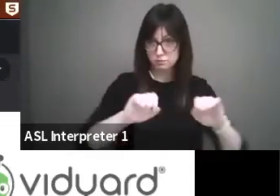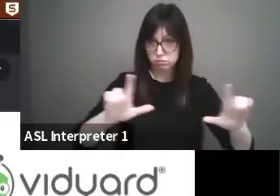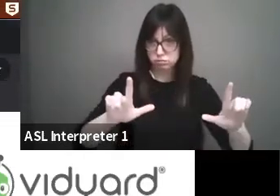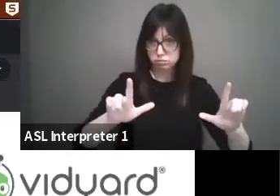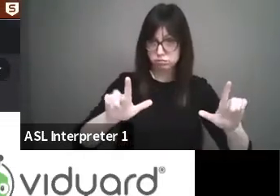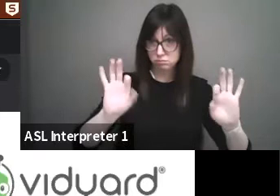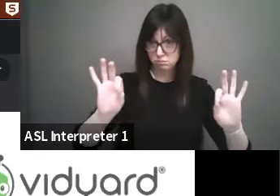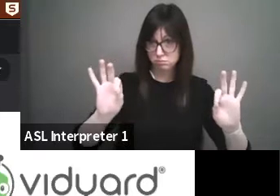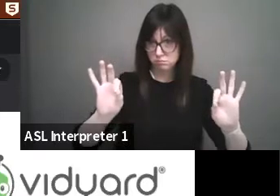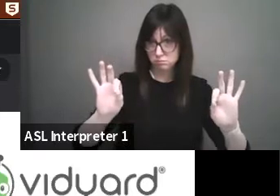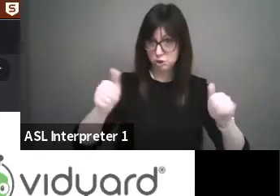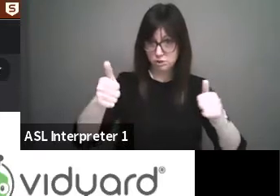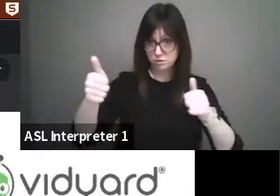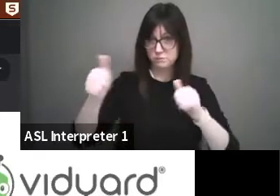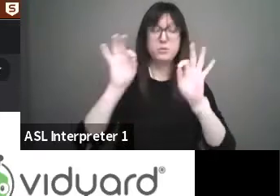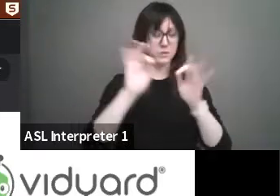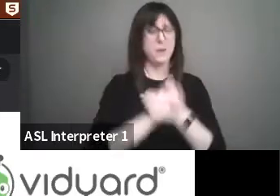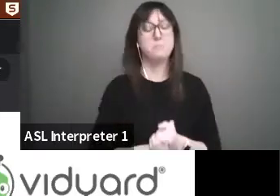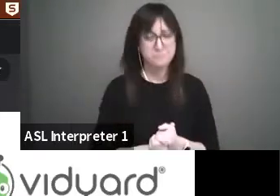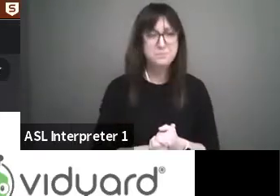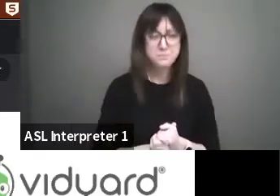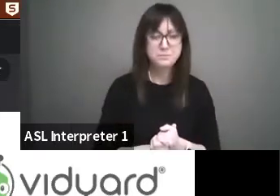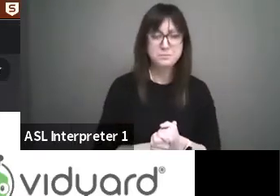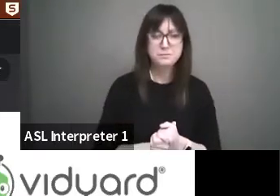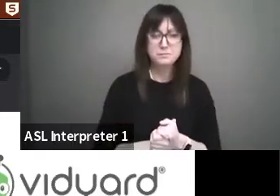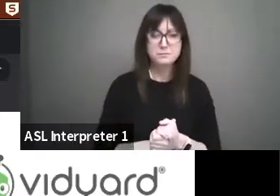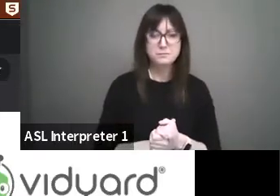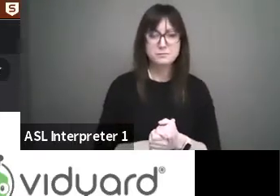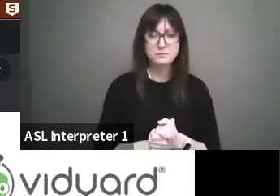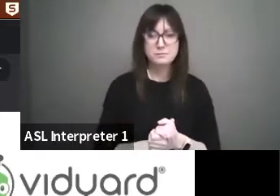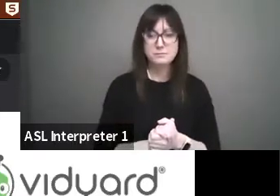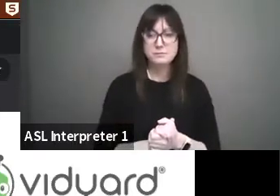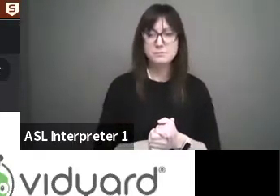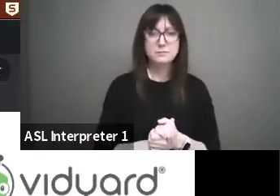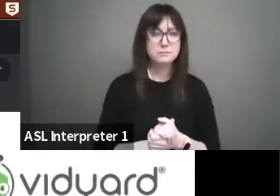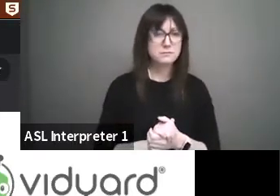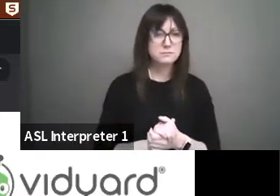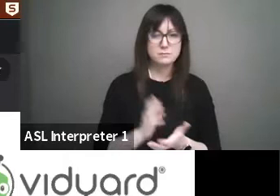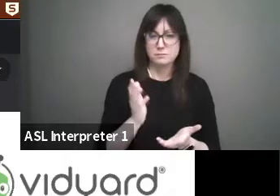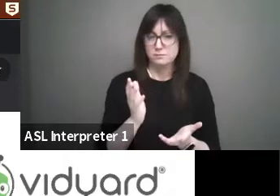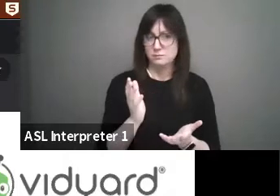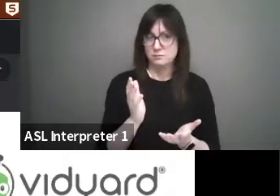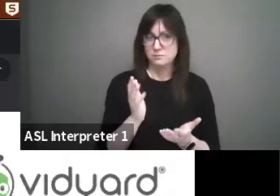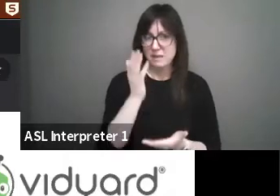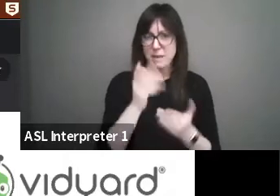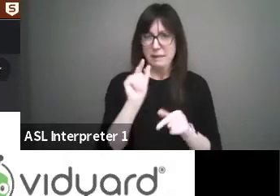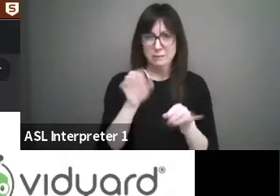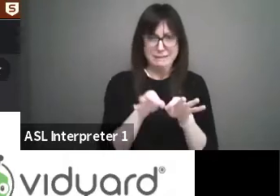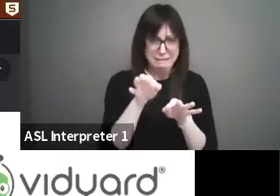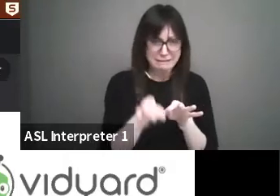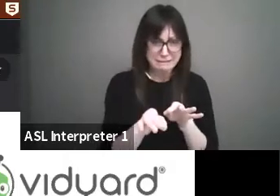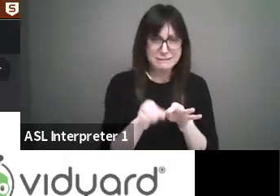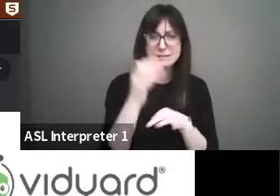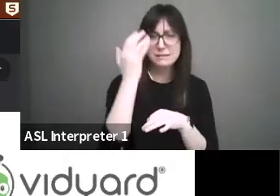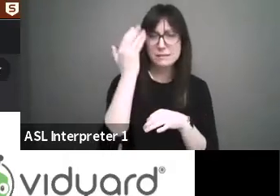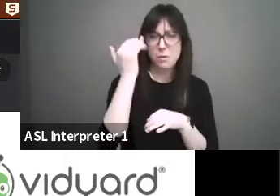problem? Great. Awesome, okay. And there might be a bit of a delay due to